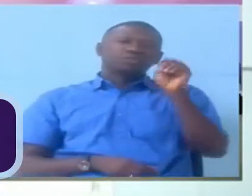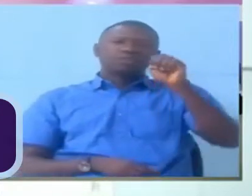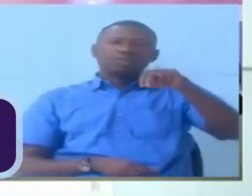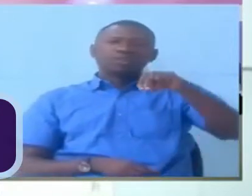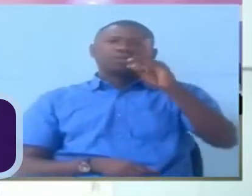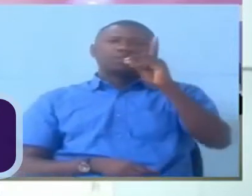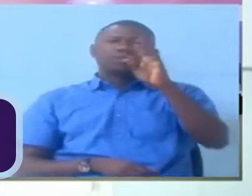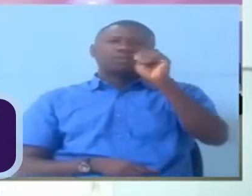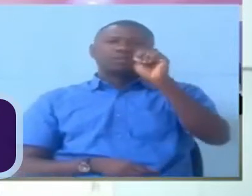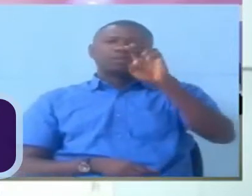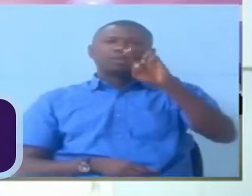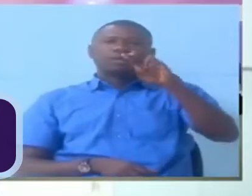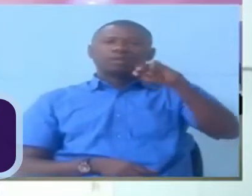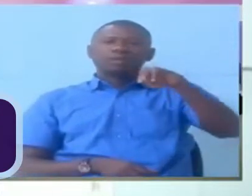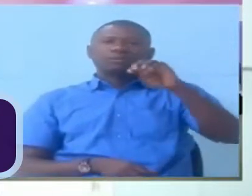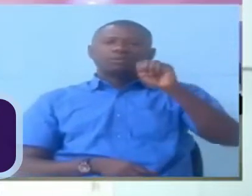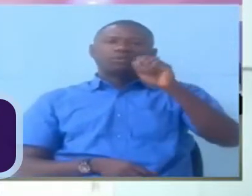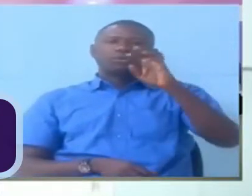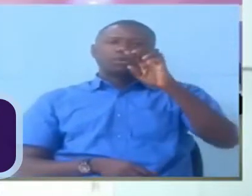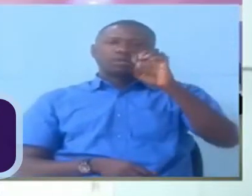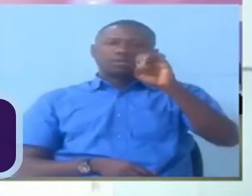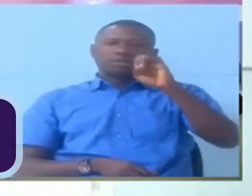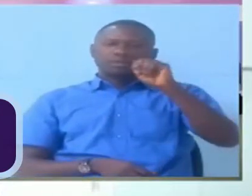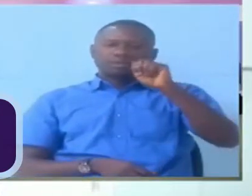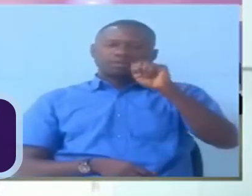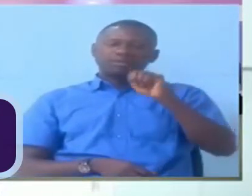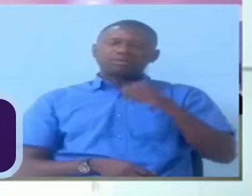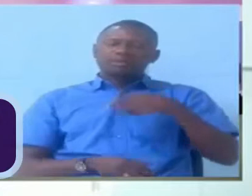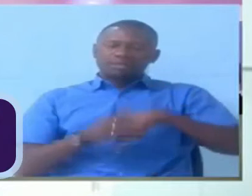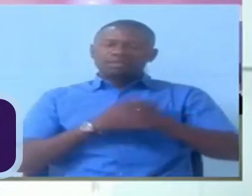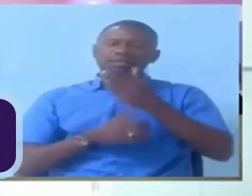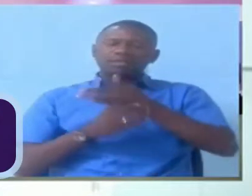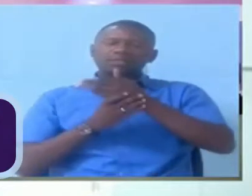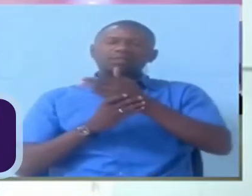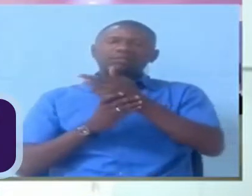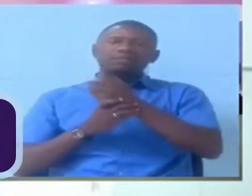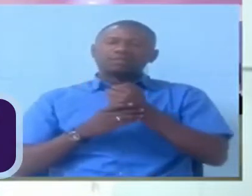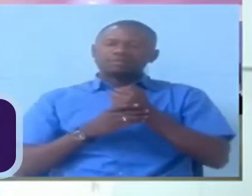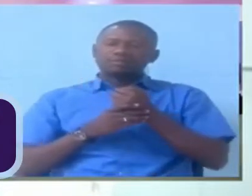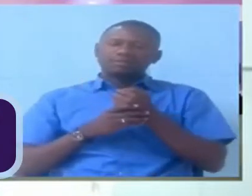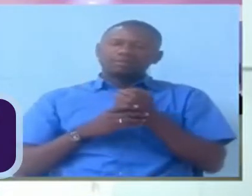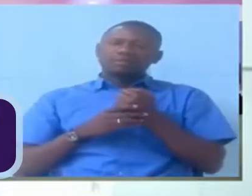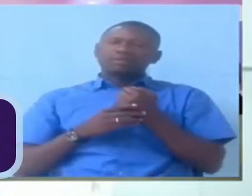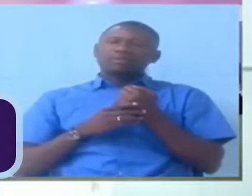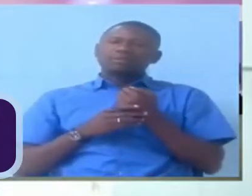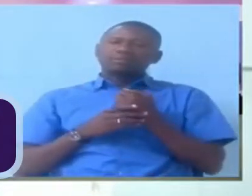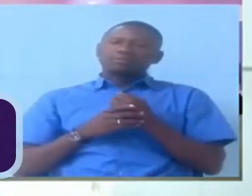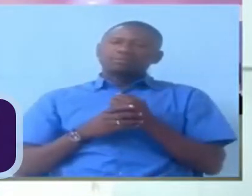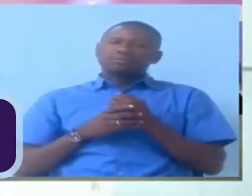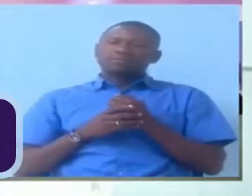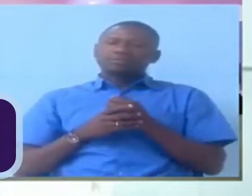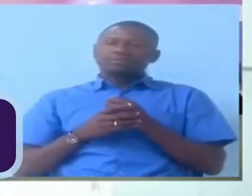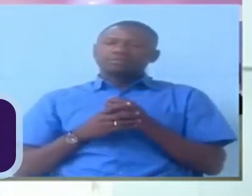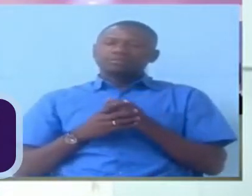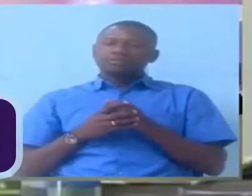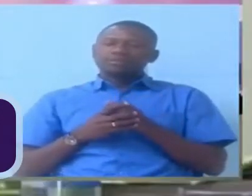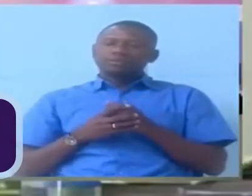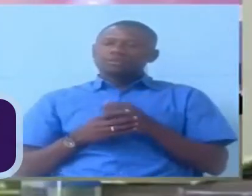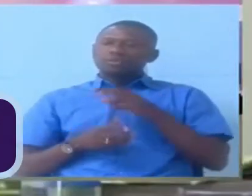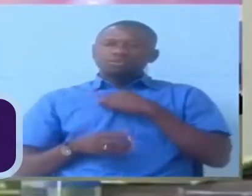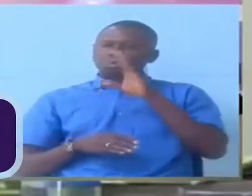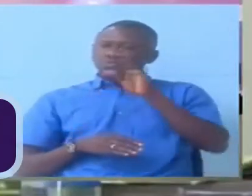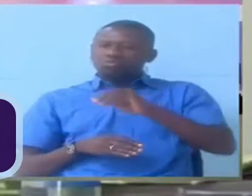And we would exhibit it and then take it from you. So, Mr. Witness,